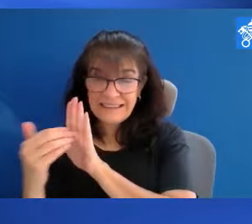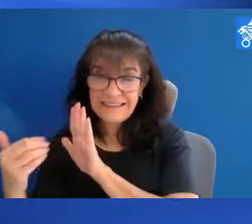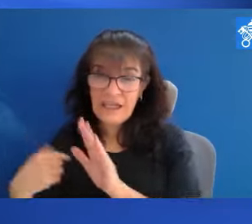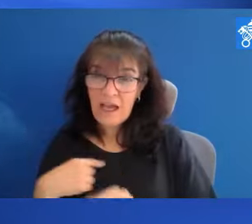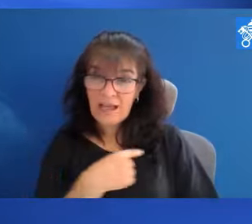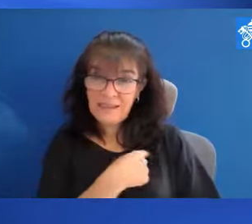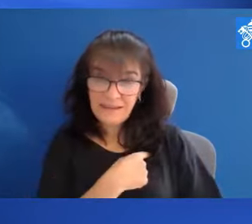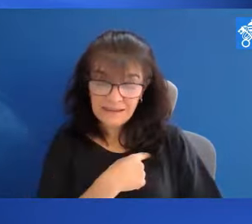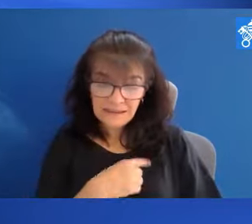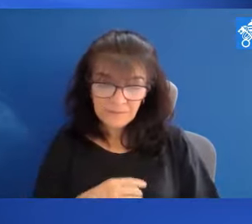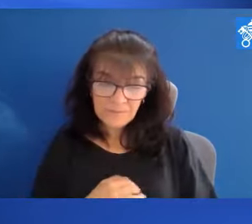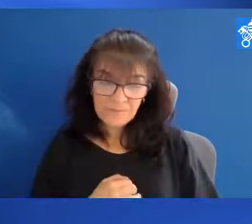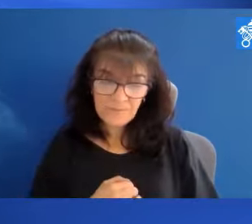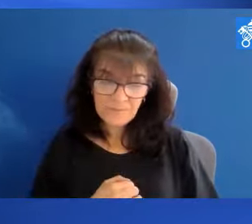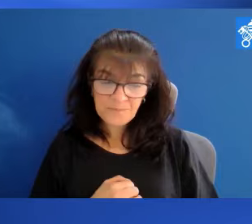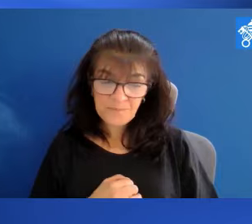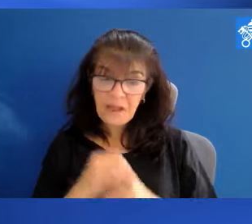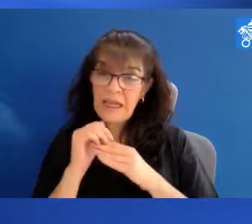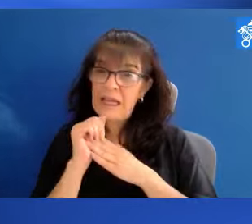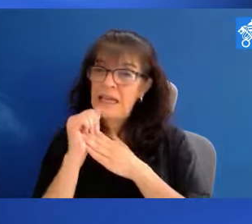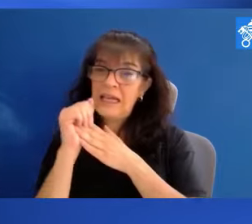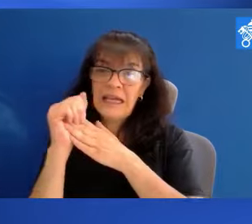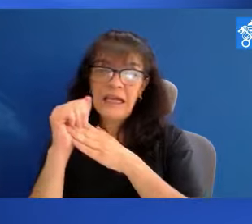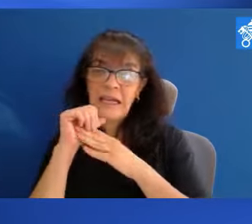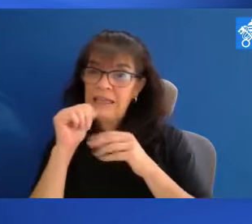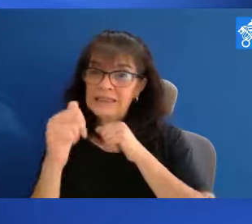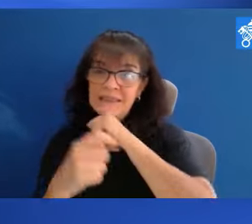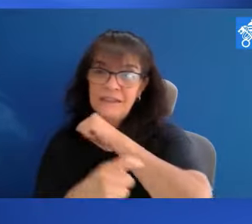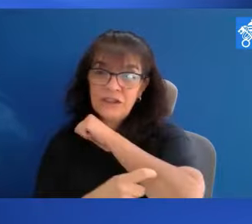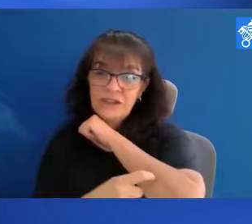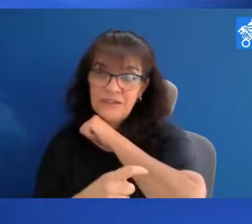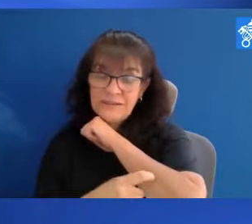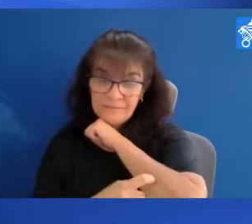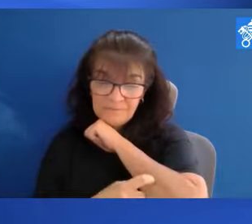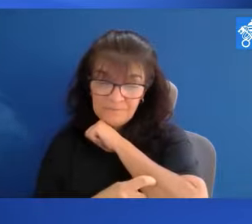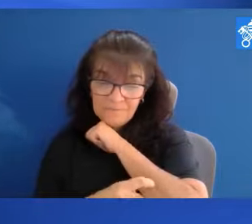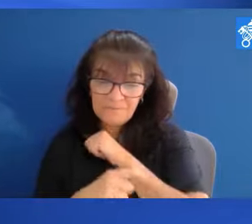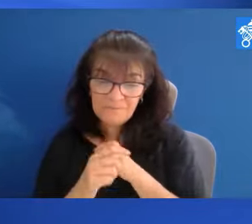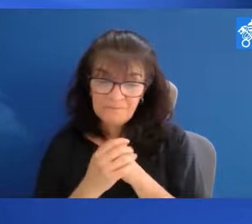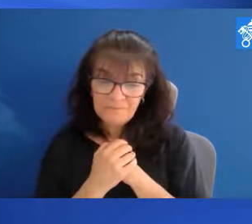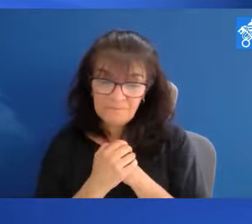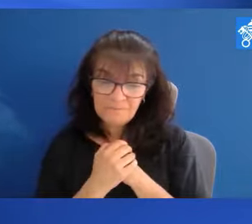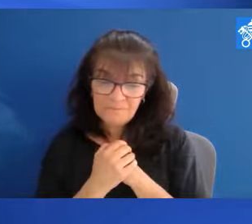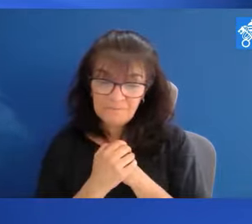debitoribus nostris, et ne nos inducas in